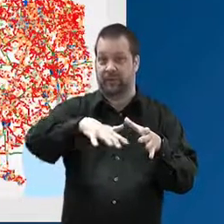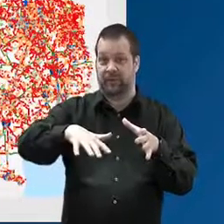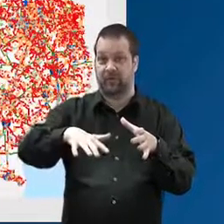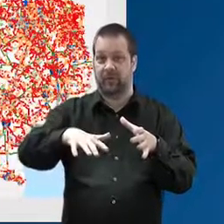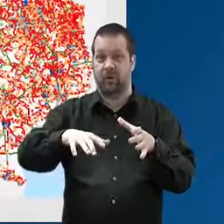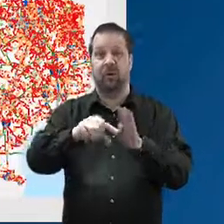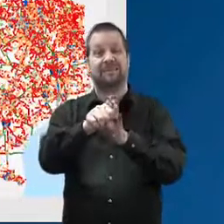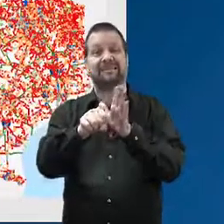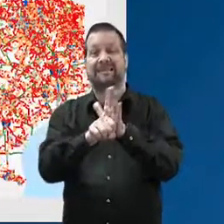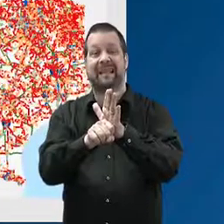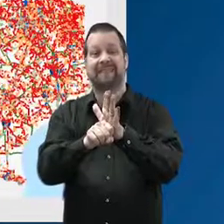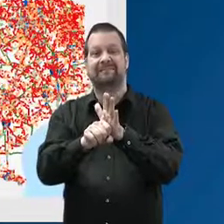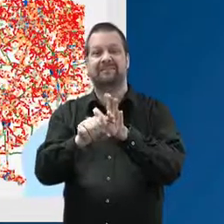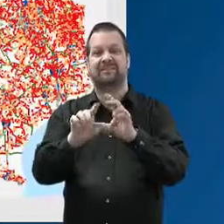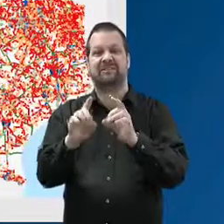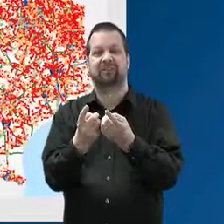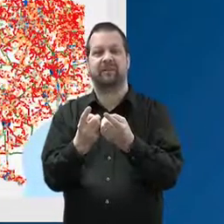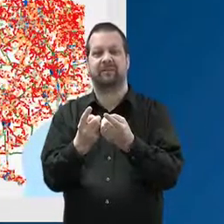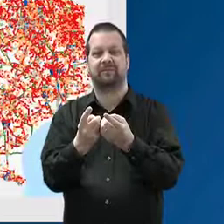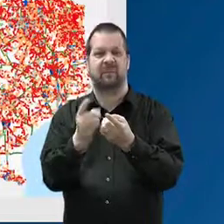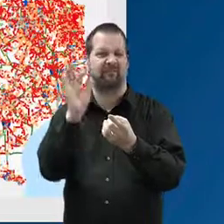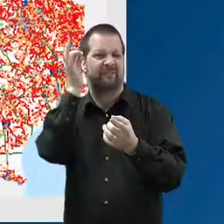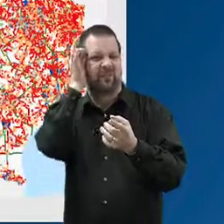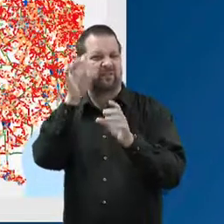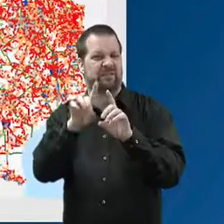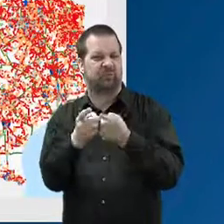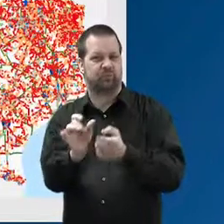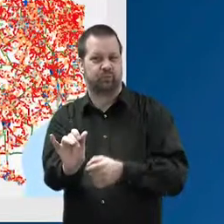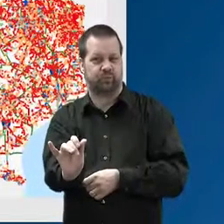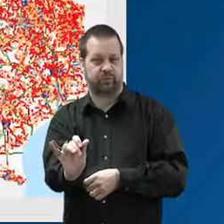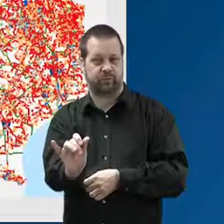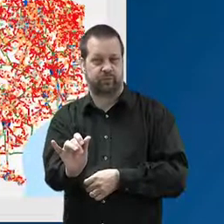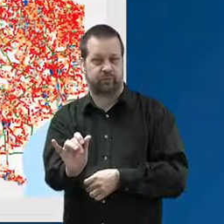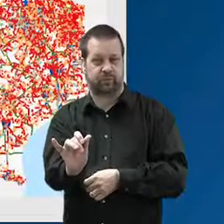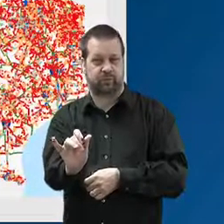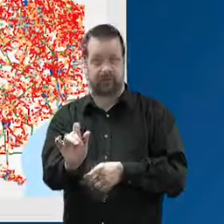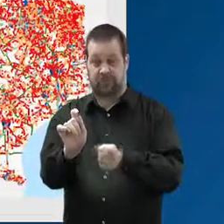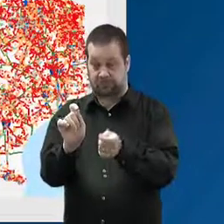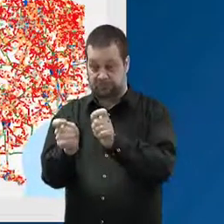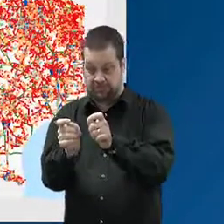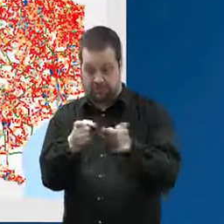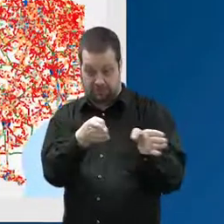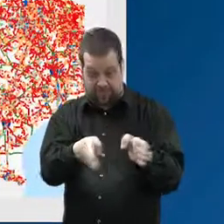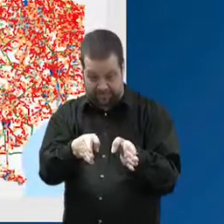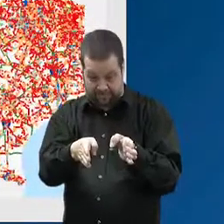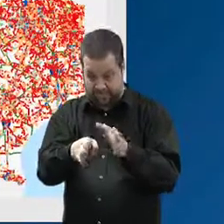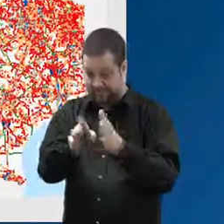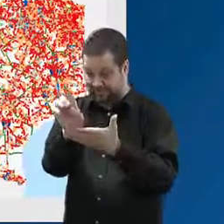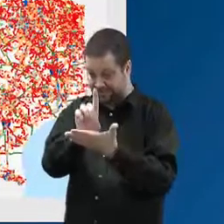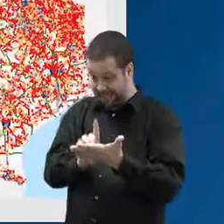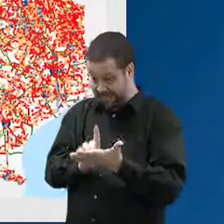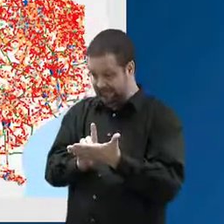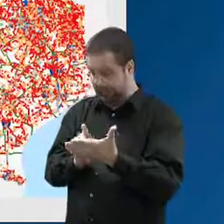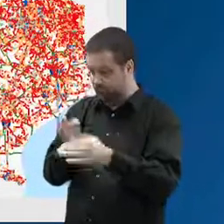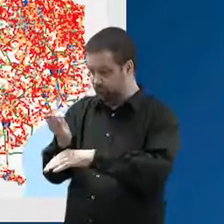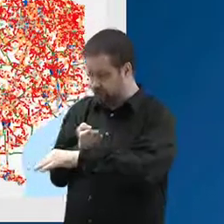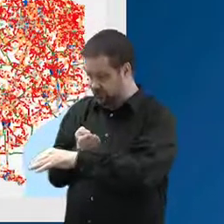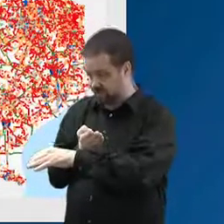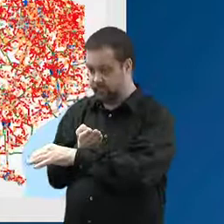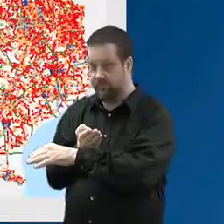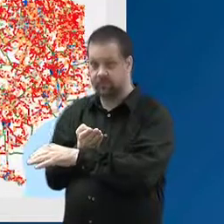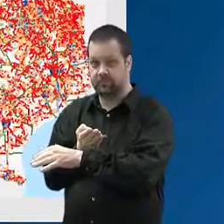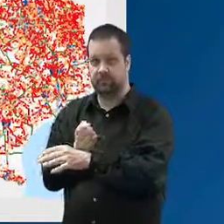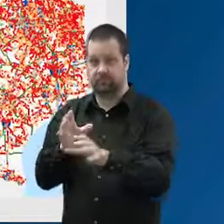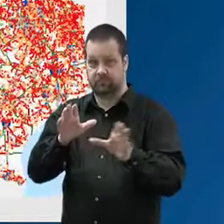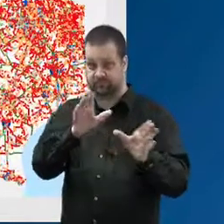legislative districts. As a project develops, its status may change from planning to design to construction. Project